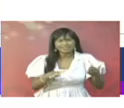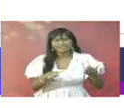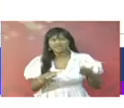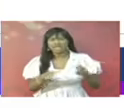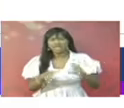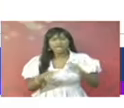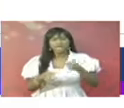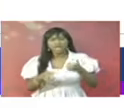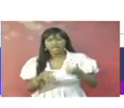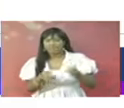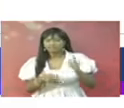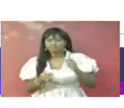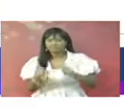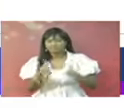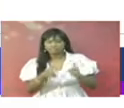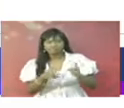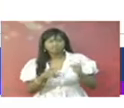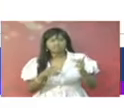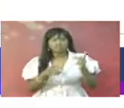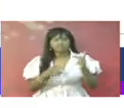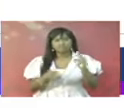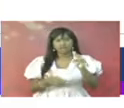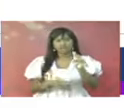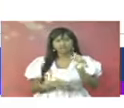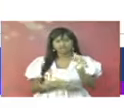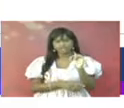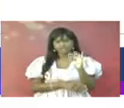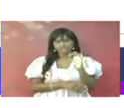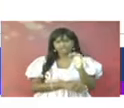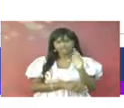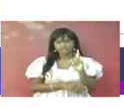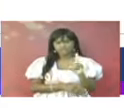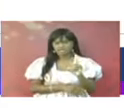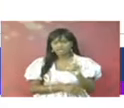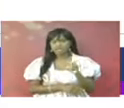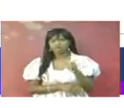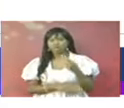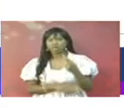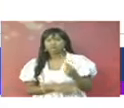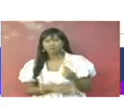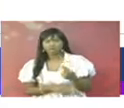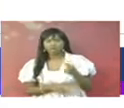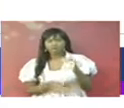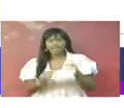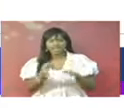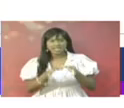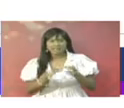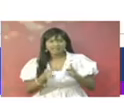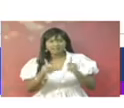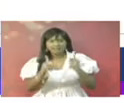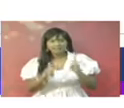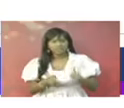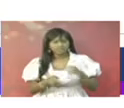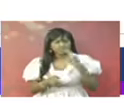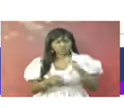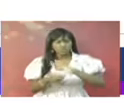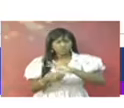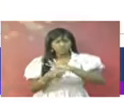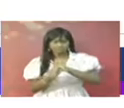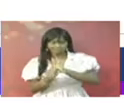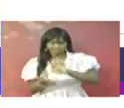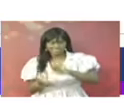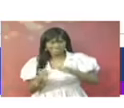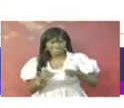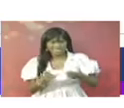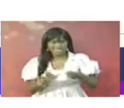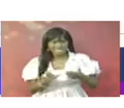any comorbidities, and the crucial thing as to whether persons died with COVID-19 or whether they